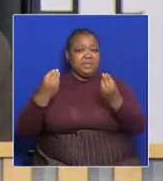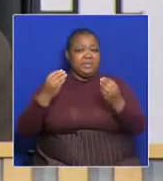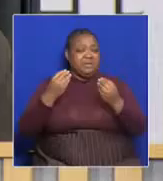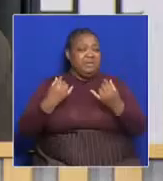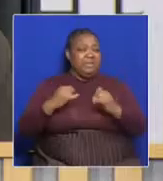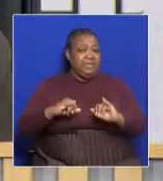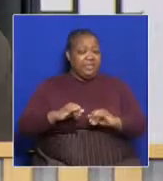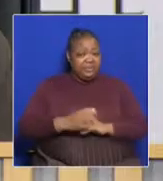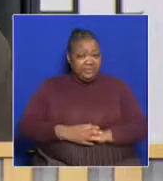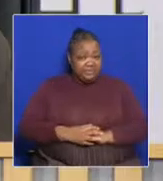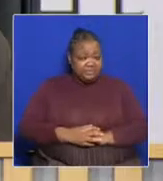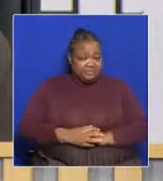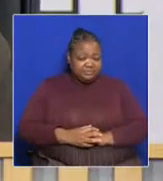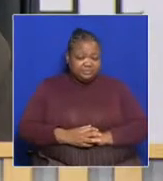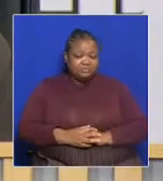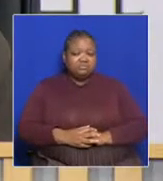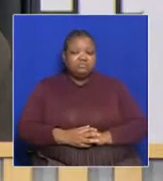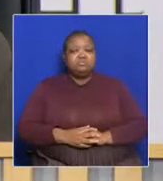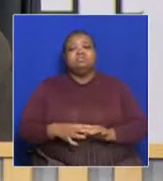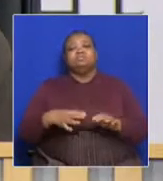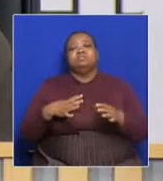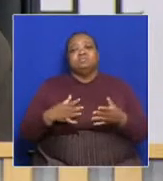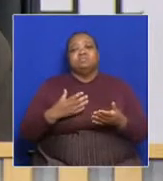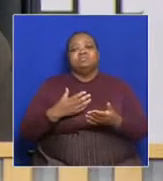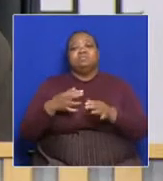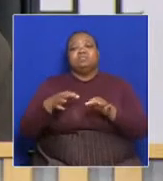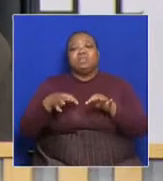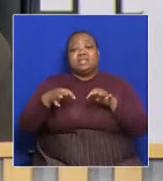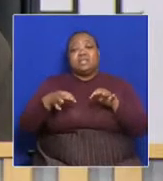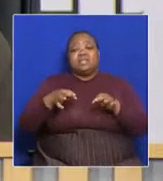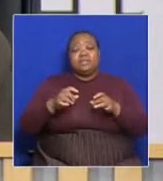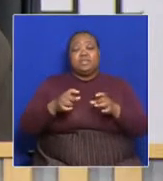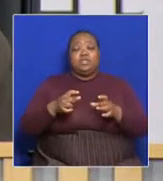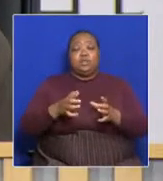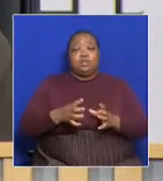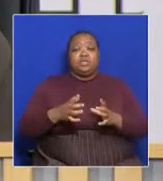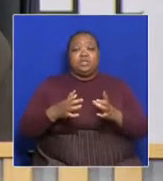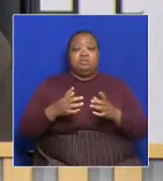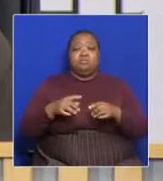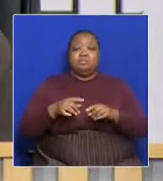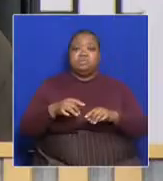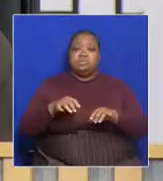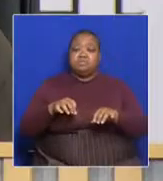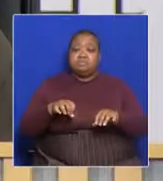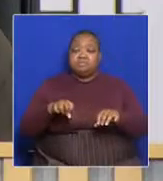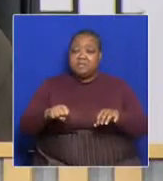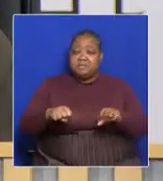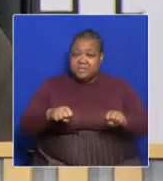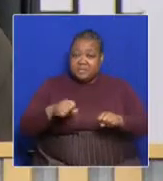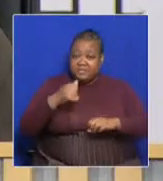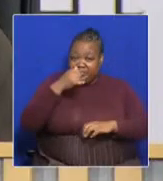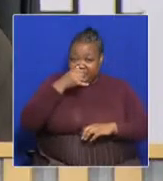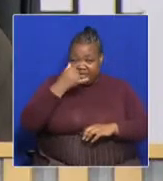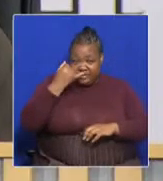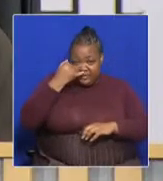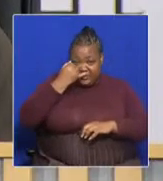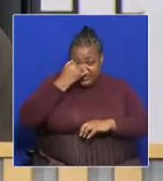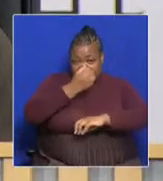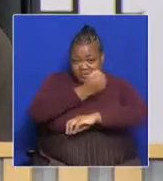we do when we make a seizure of this nature, we